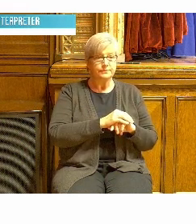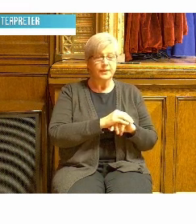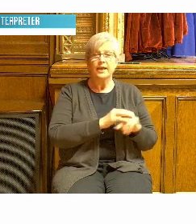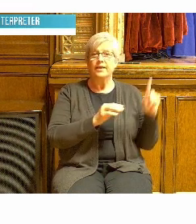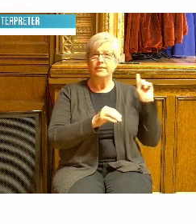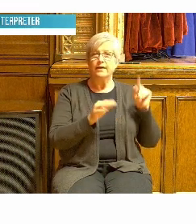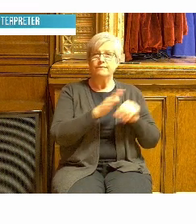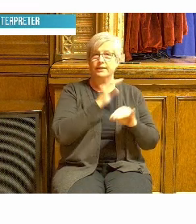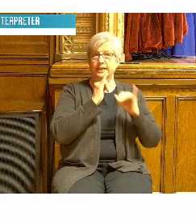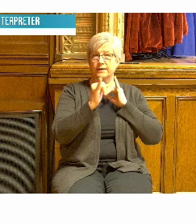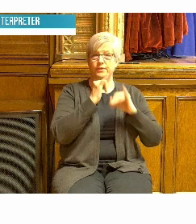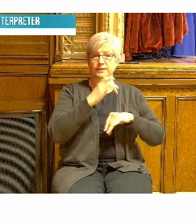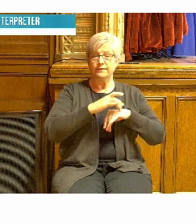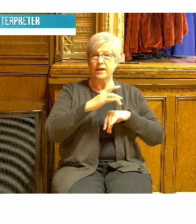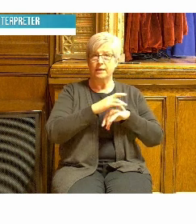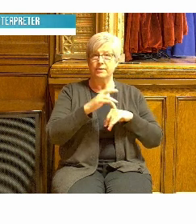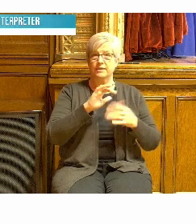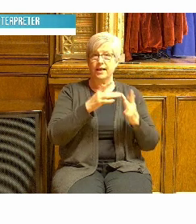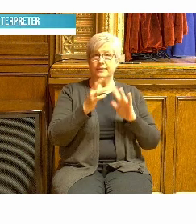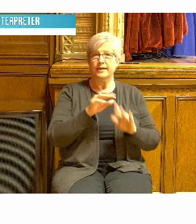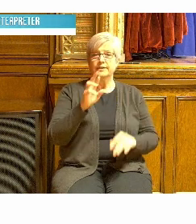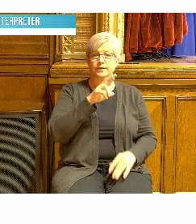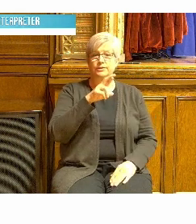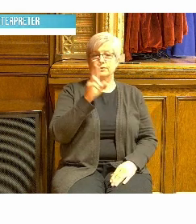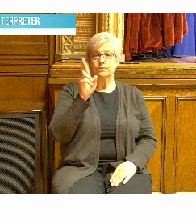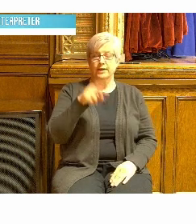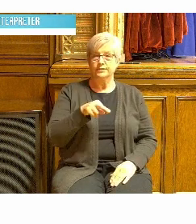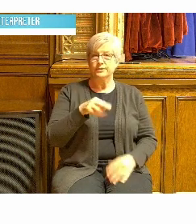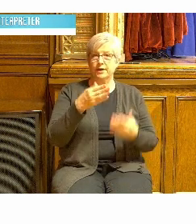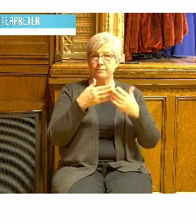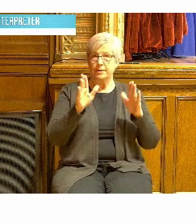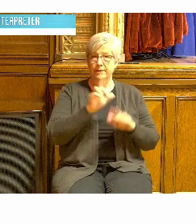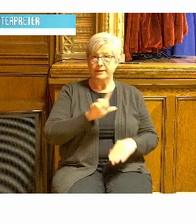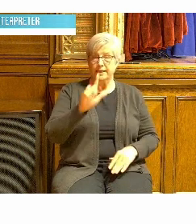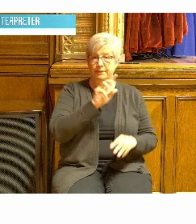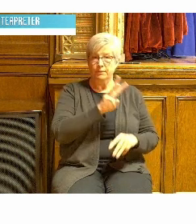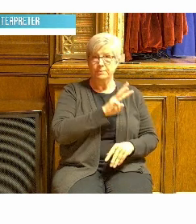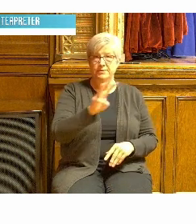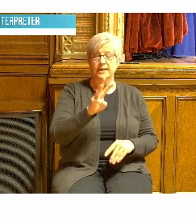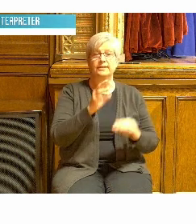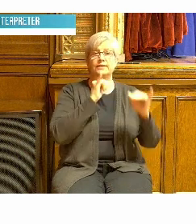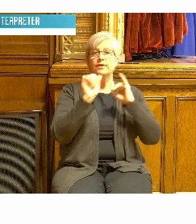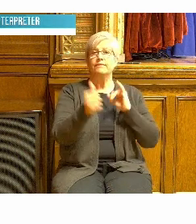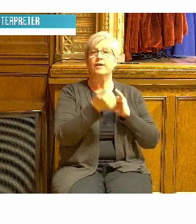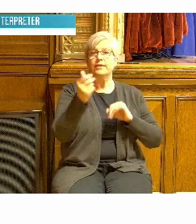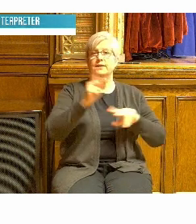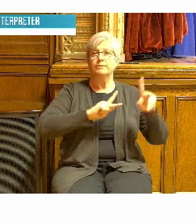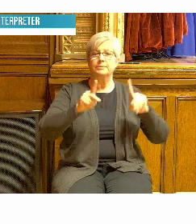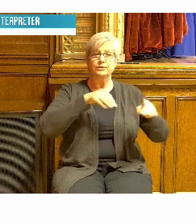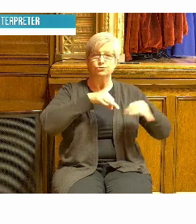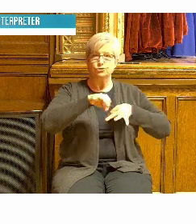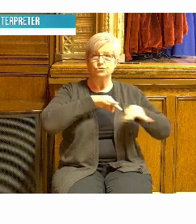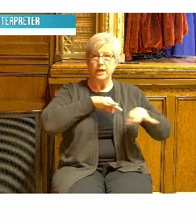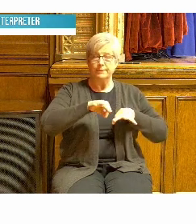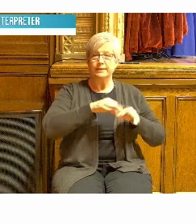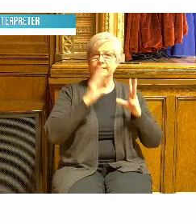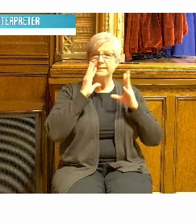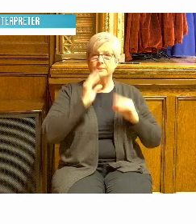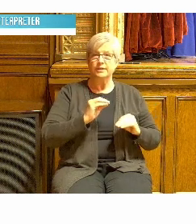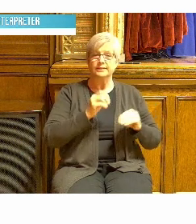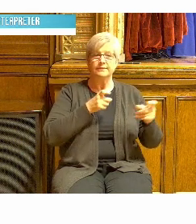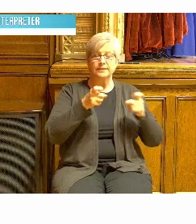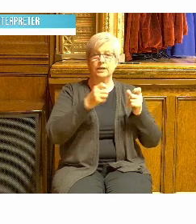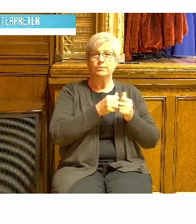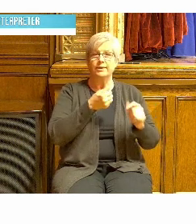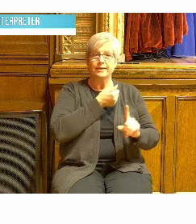rest of that interview online at the Rochester Public Library website and interviews of several other elders describing in particular the experience of dealing